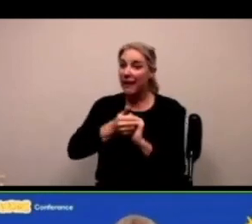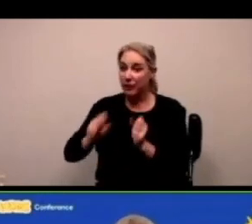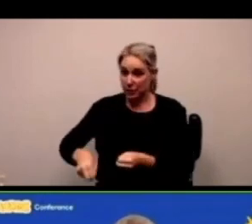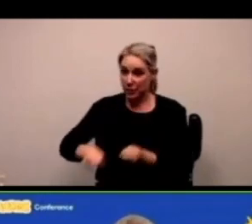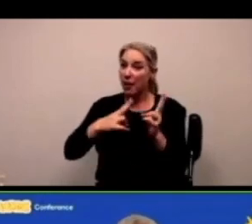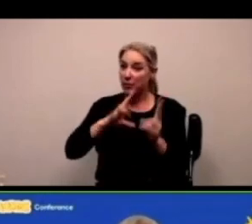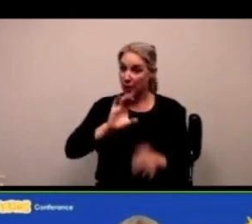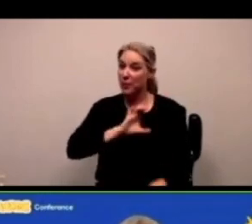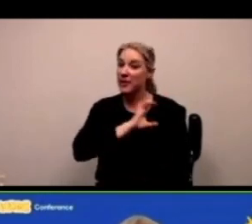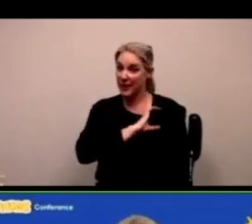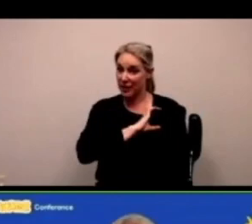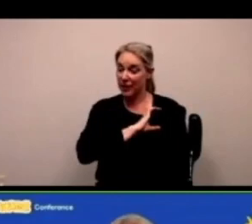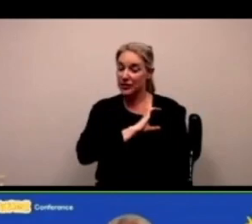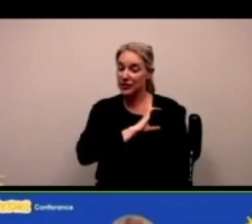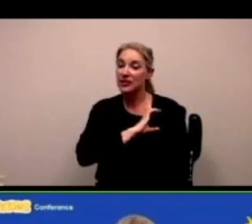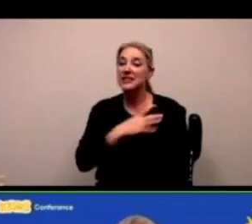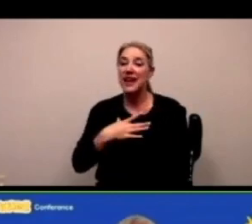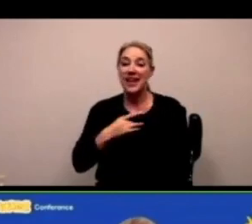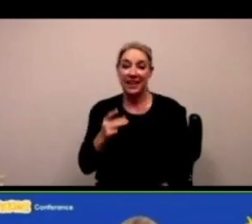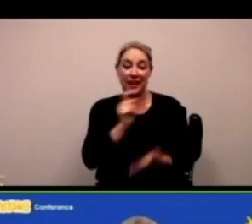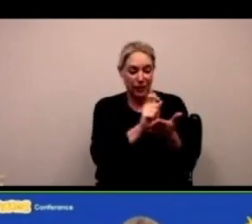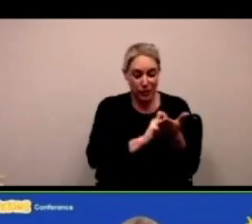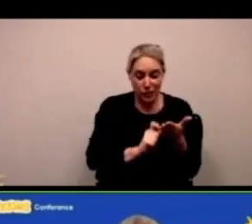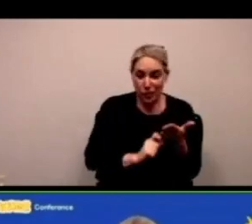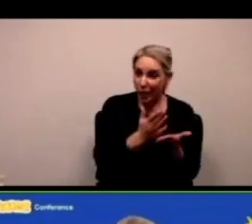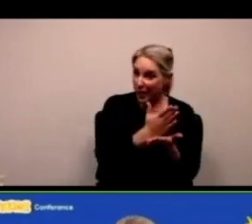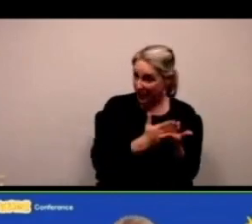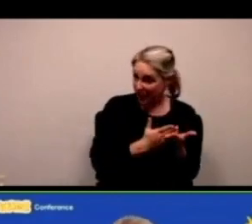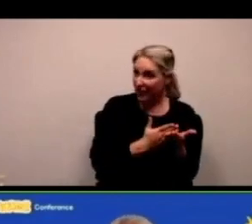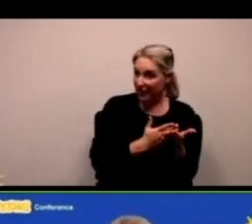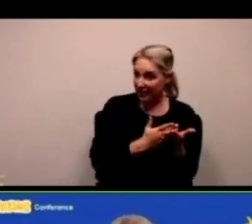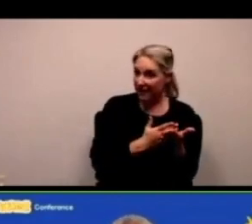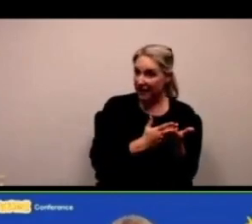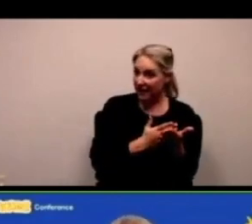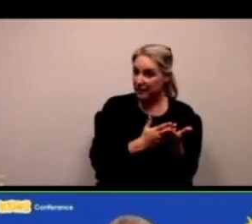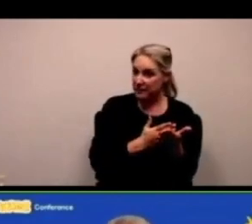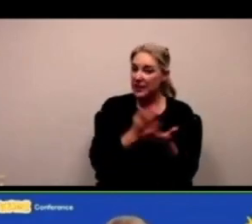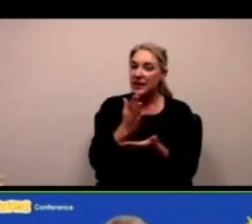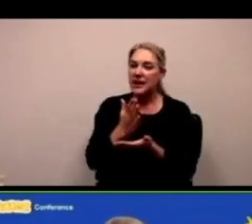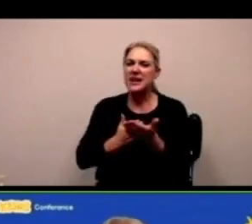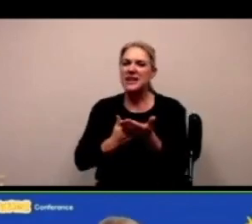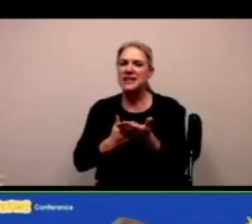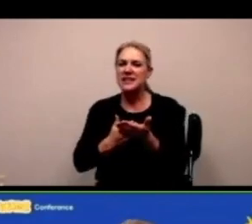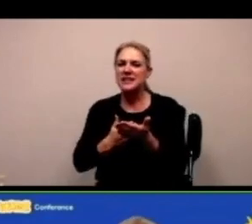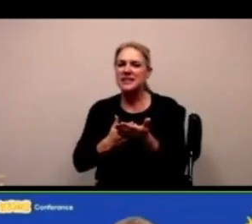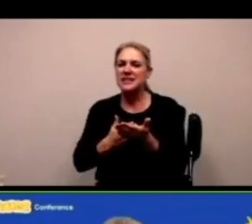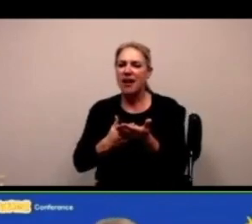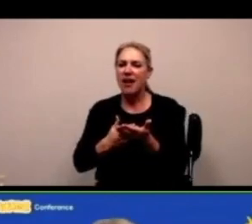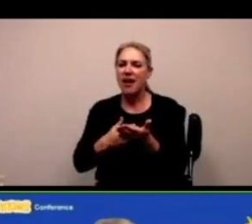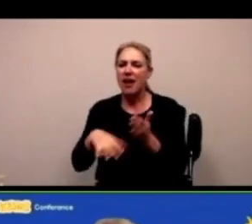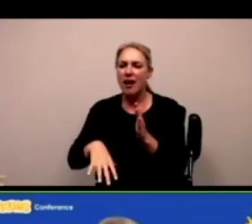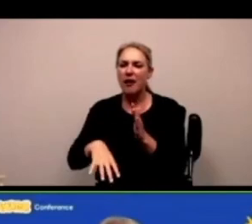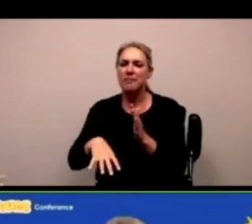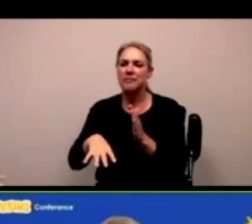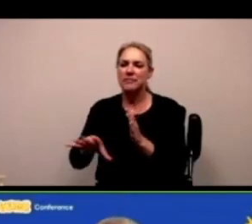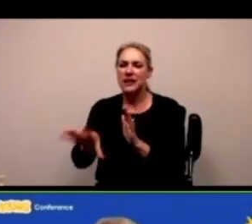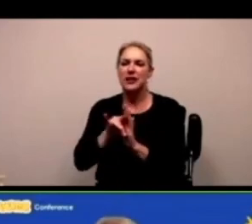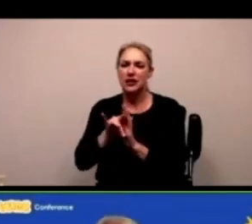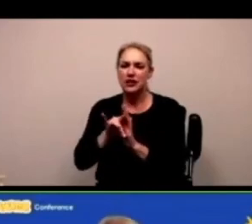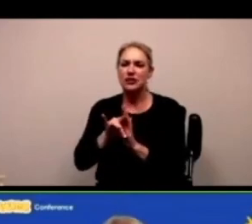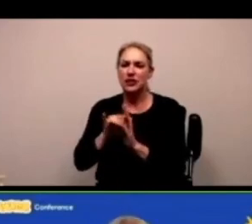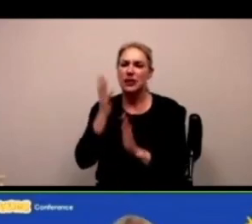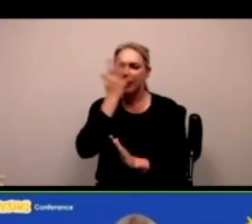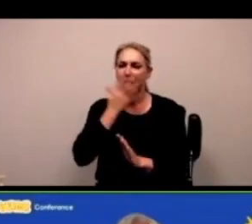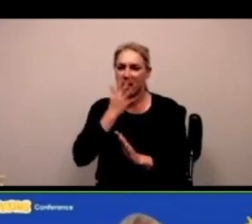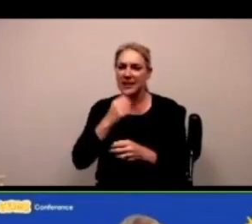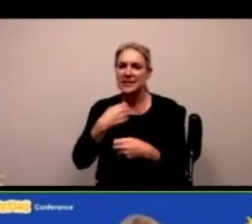liked also the drawing area. So some of them took these faces after they uploaded it, and they just made